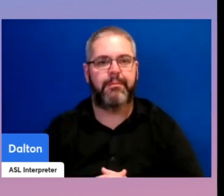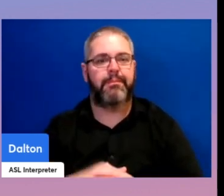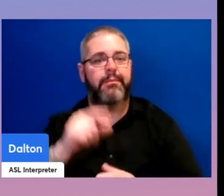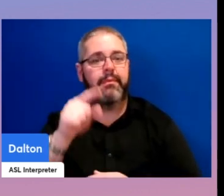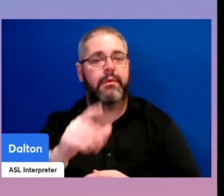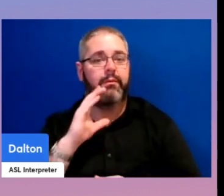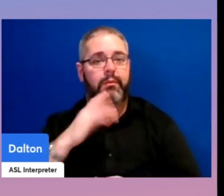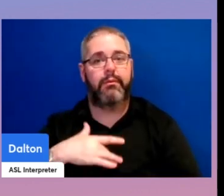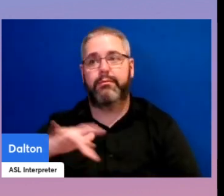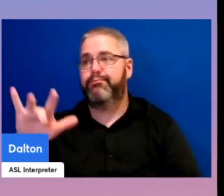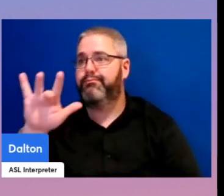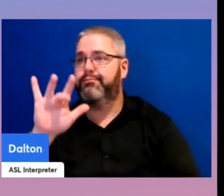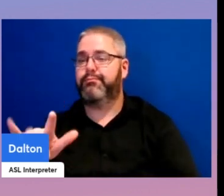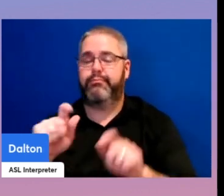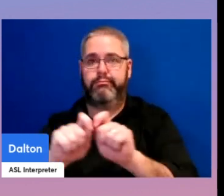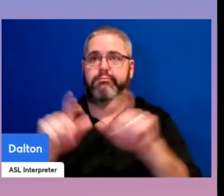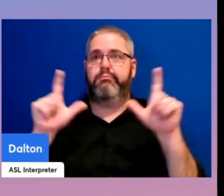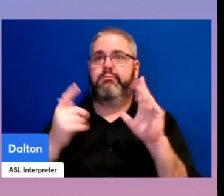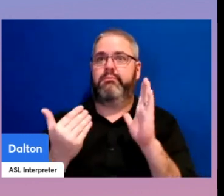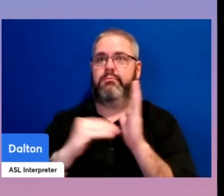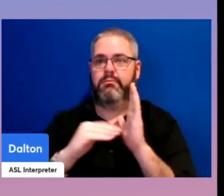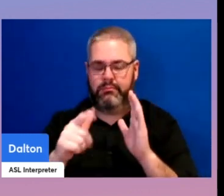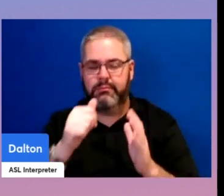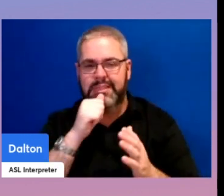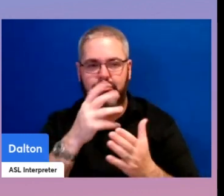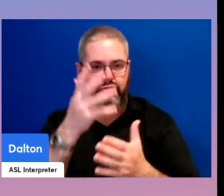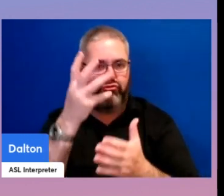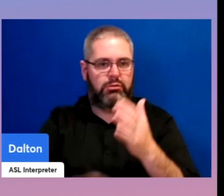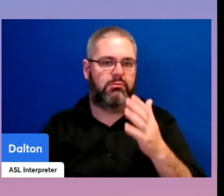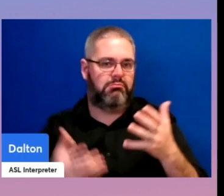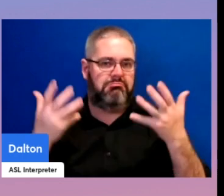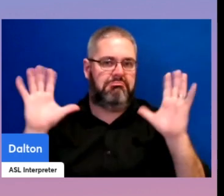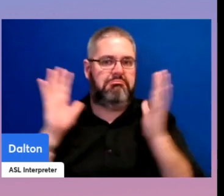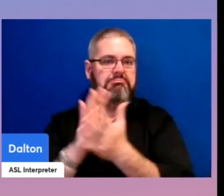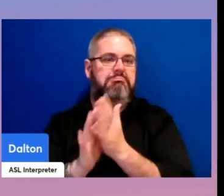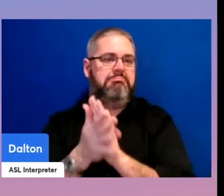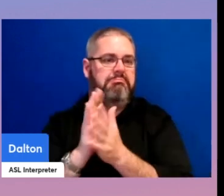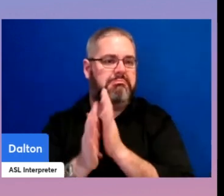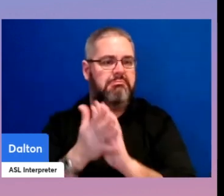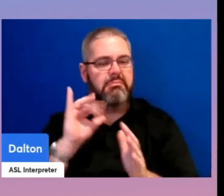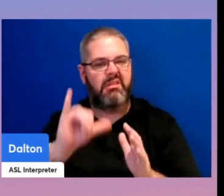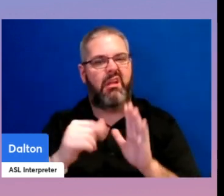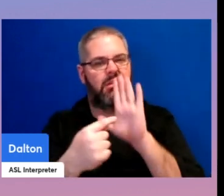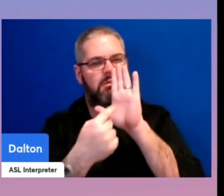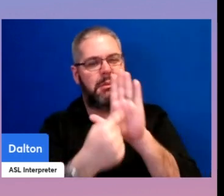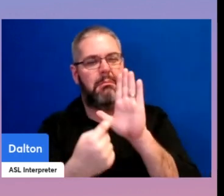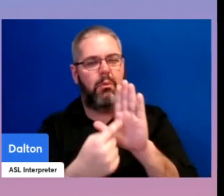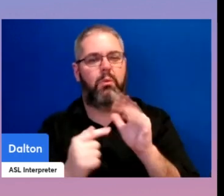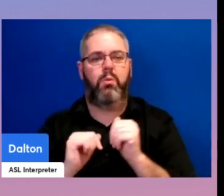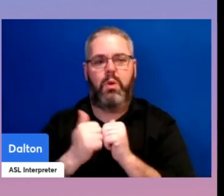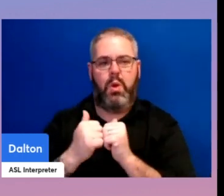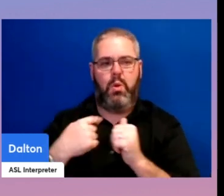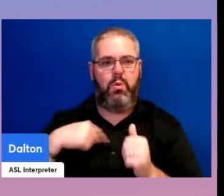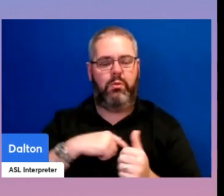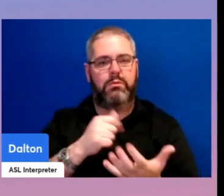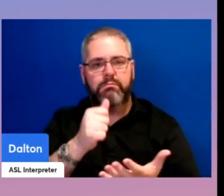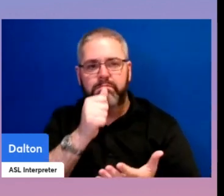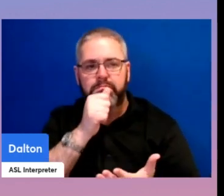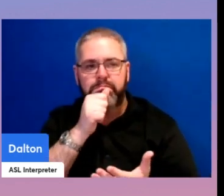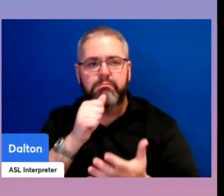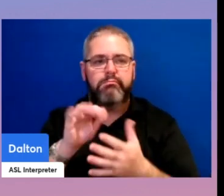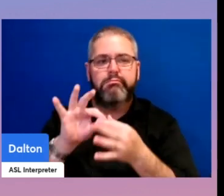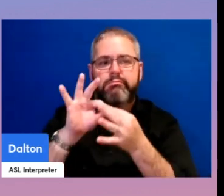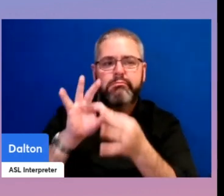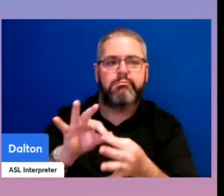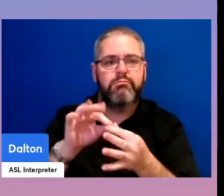refresh and the secret is gone. So that was a demo on how by creating secrets, associations, and